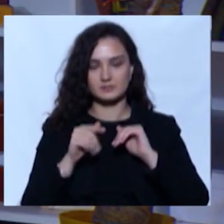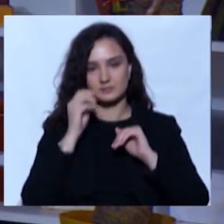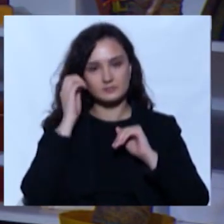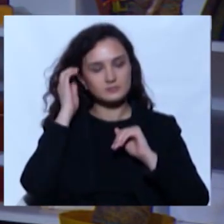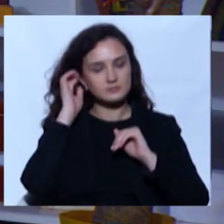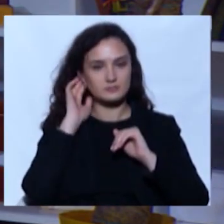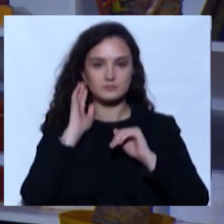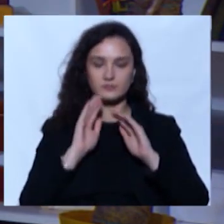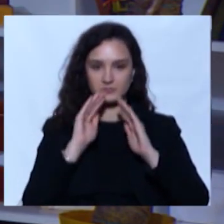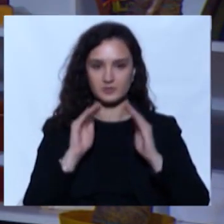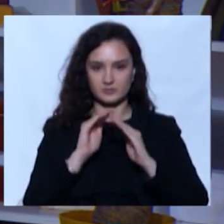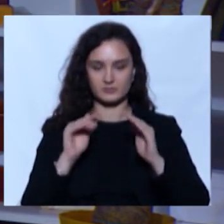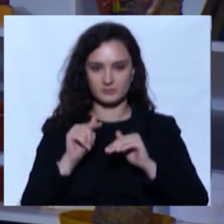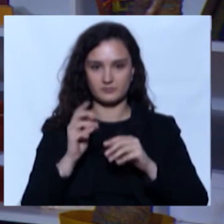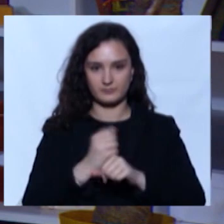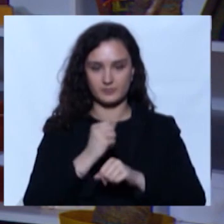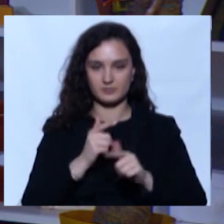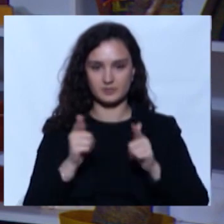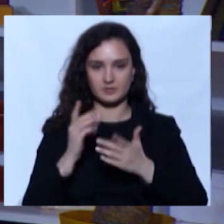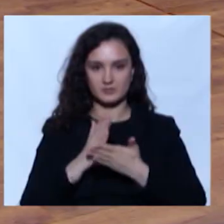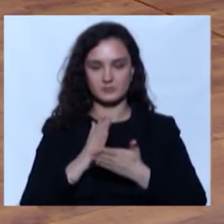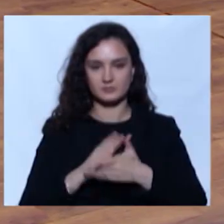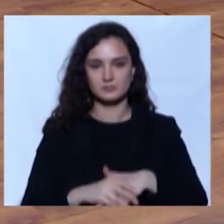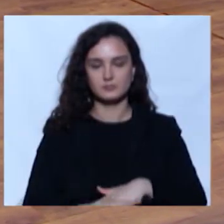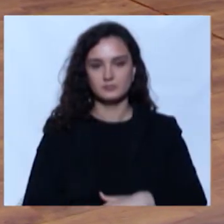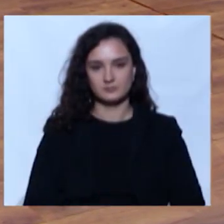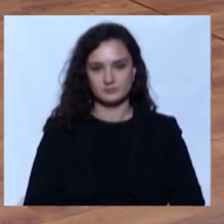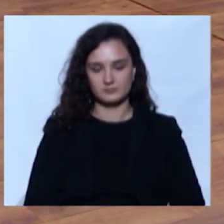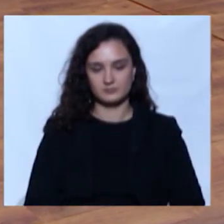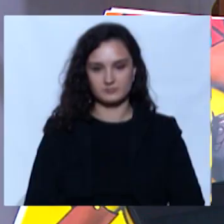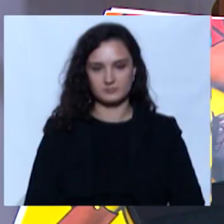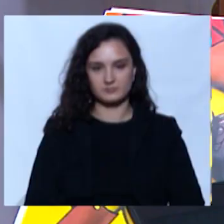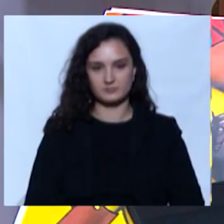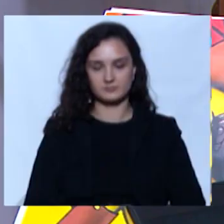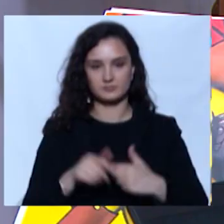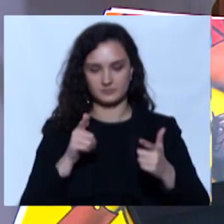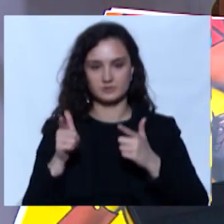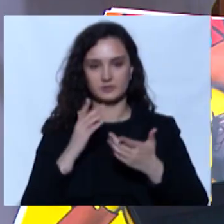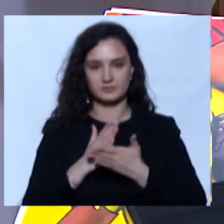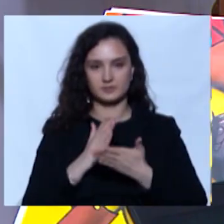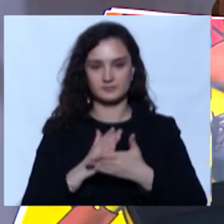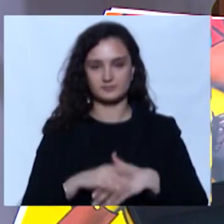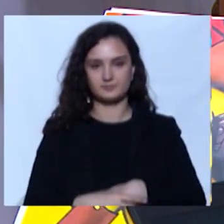song to find them. Are you ready? I'm ready.